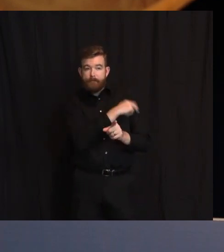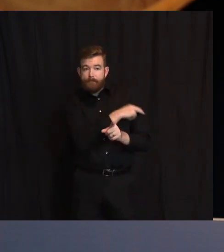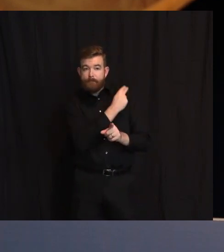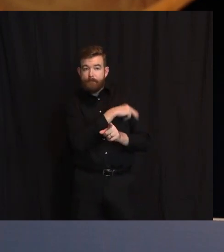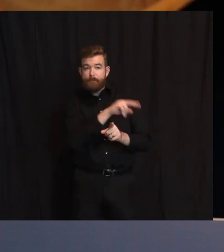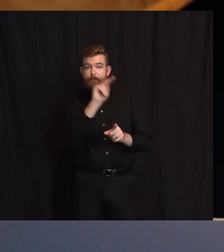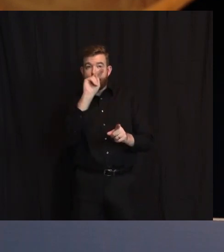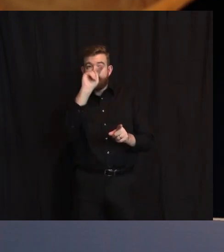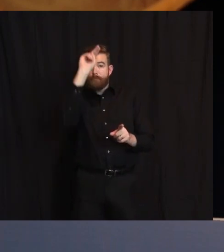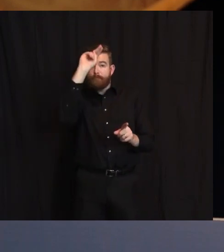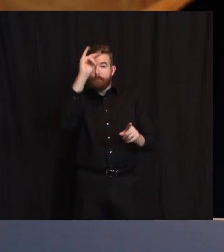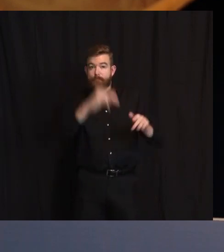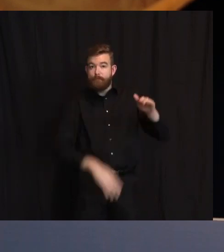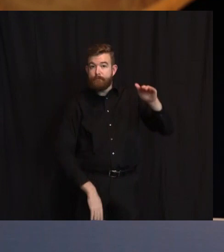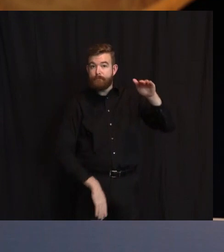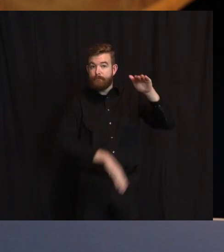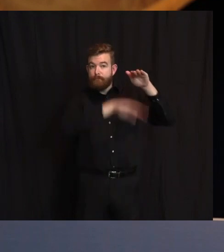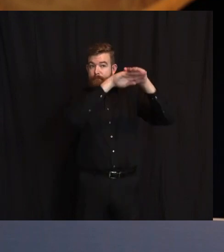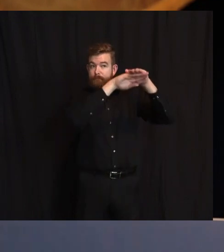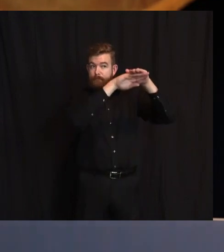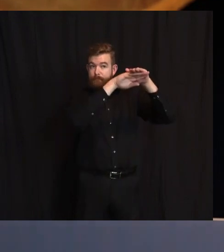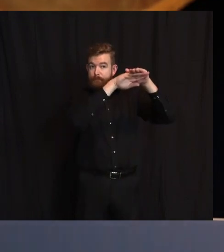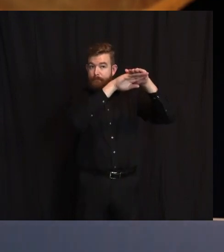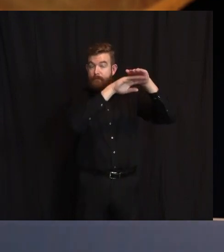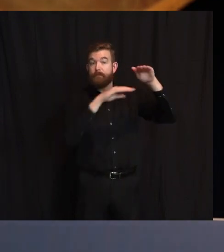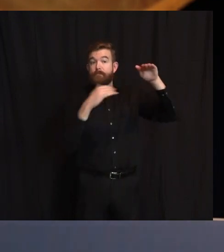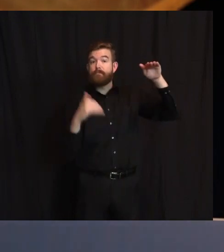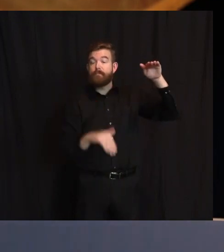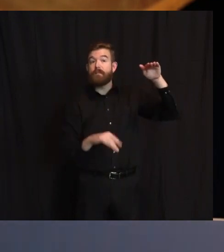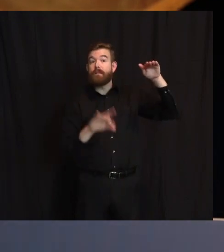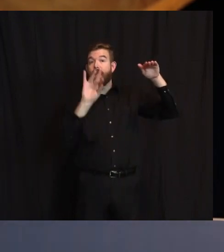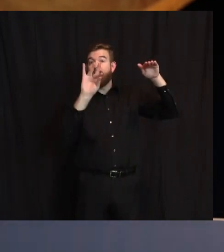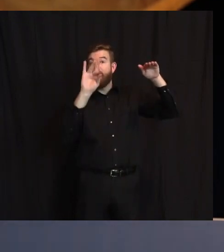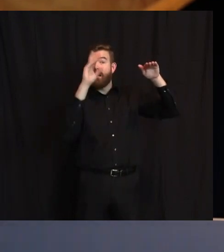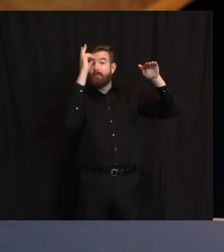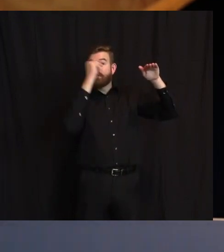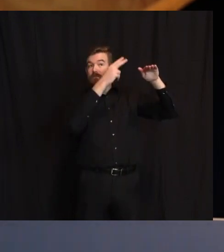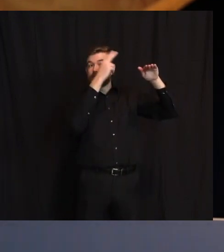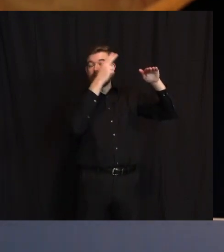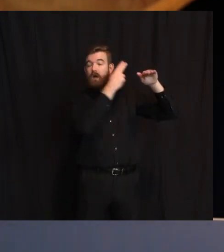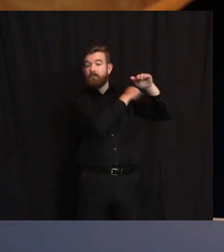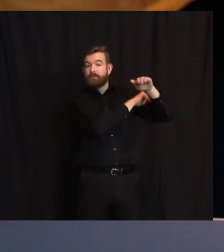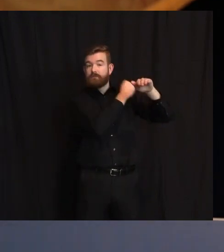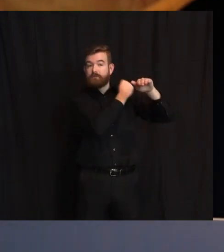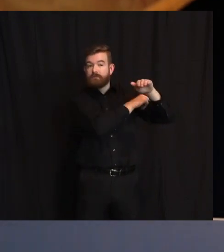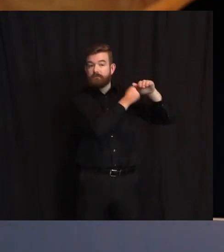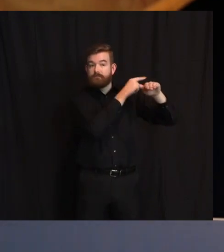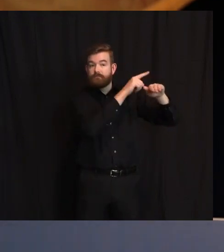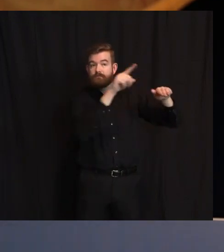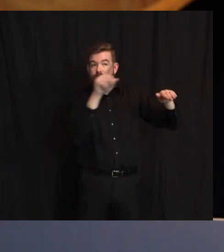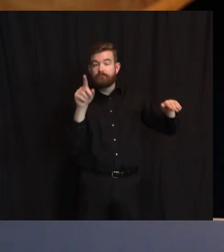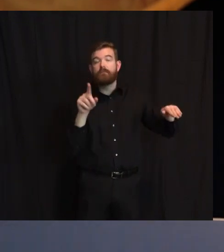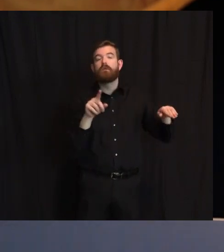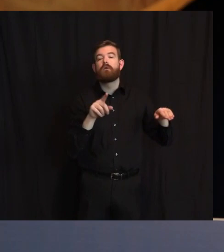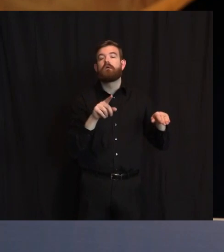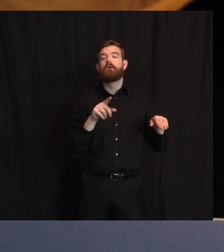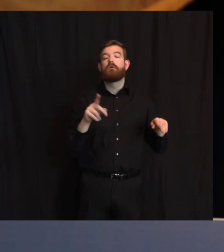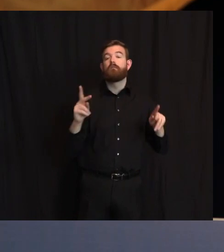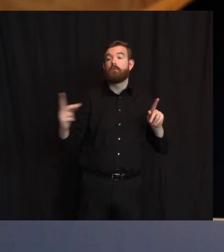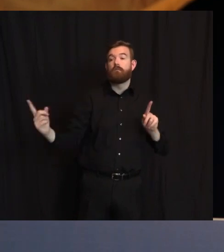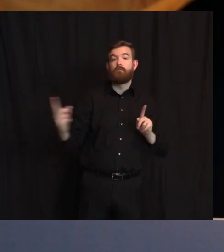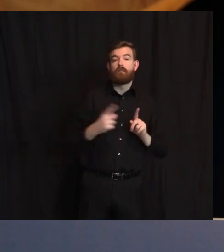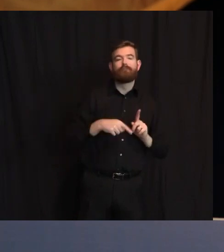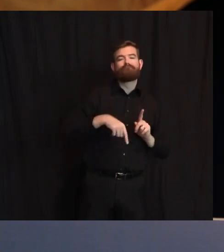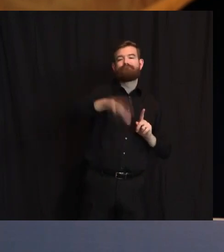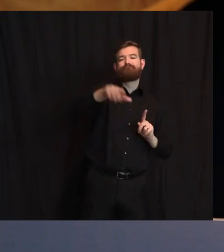we had 8 hospitals that went on and then off divert, and we still have 2 remaining on